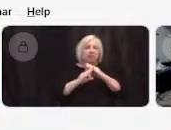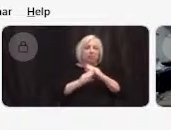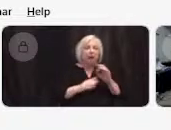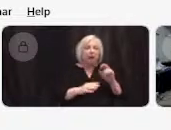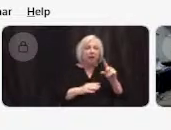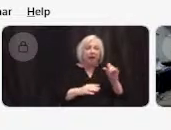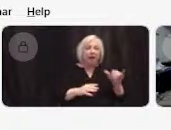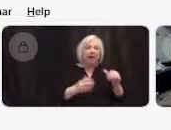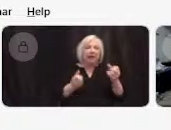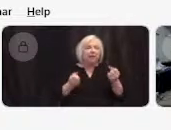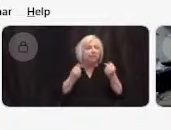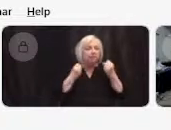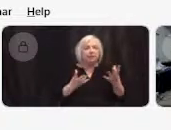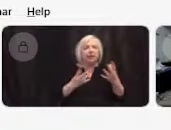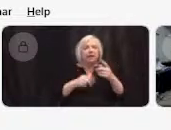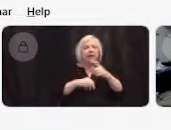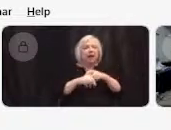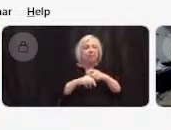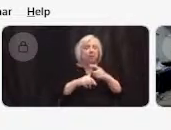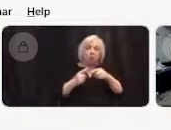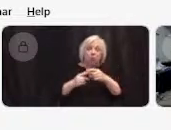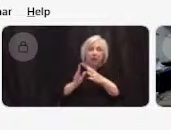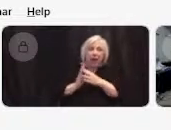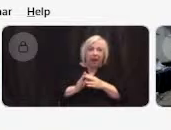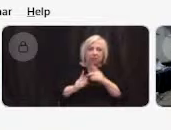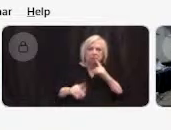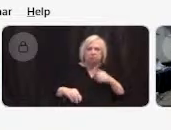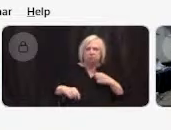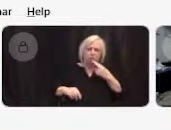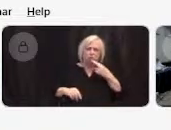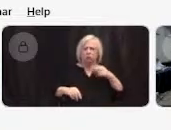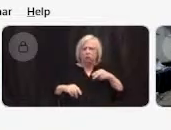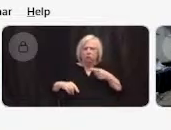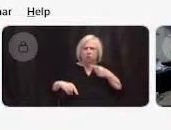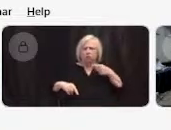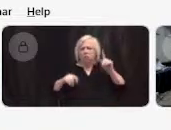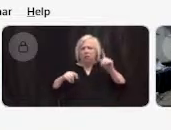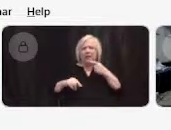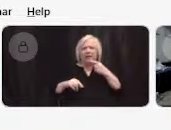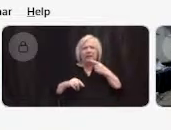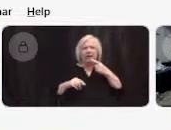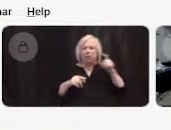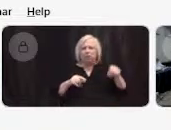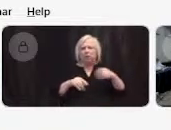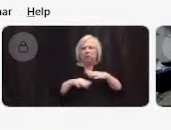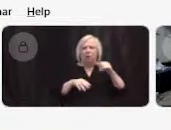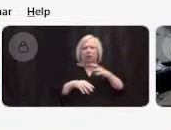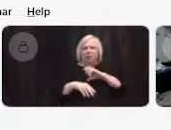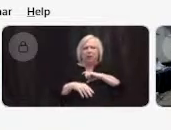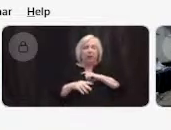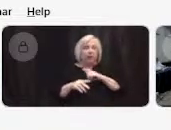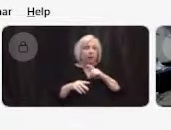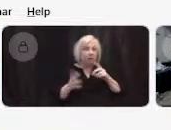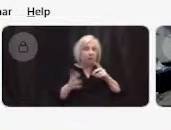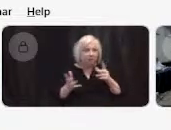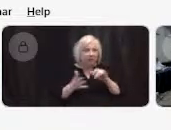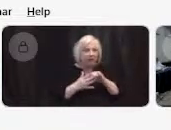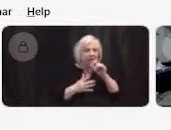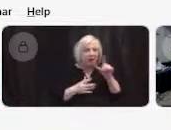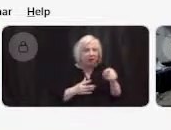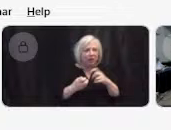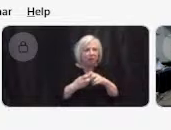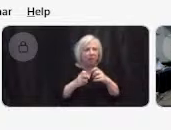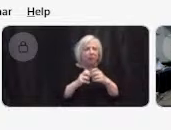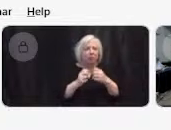numerous occasions, and when asked to move, rudely refused and suggested we call the police if it was an issue. This is not only a problem